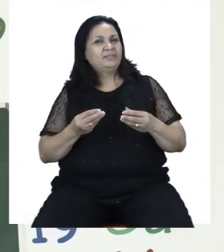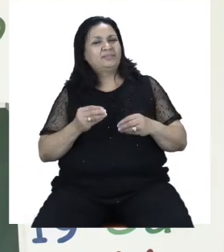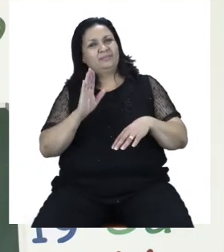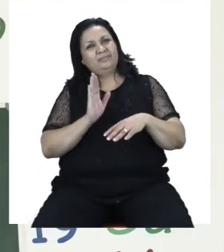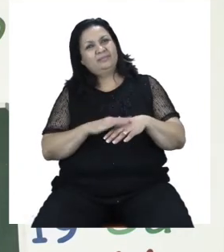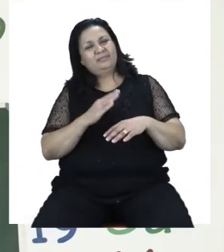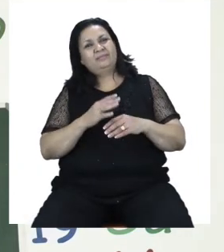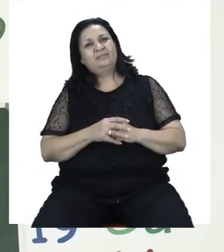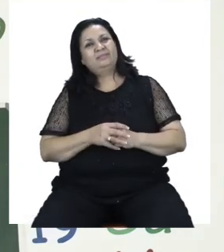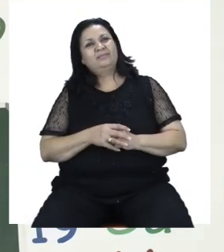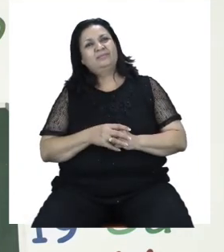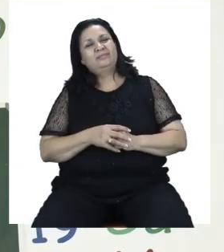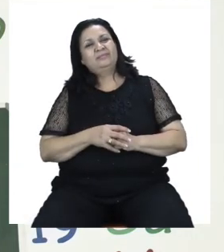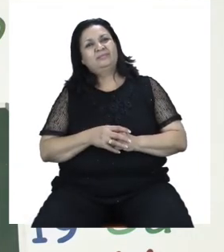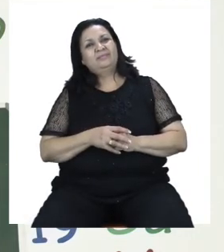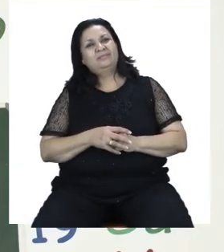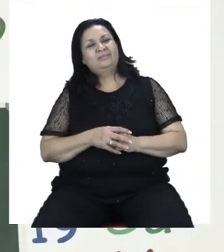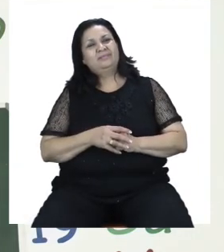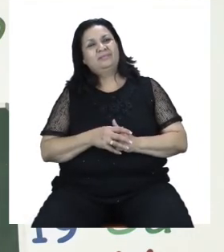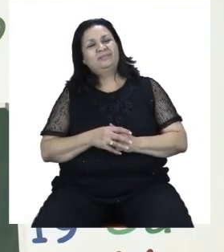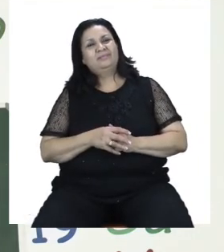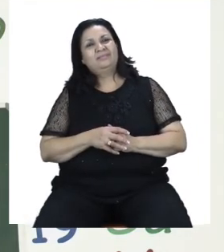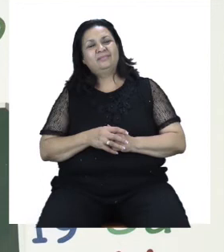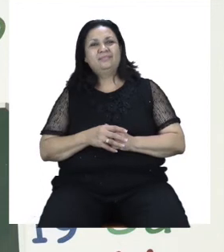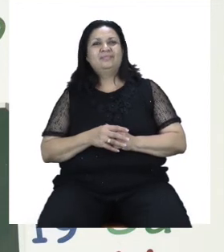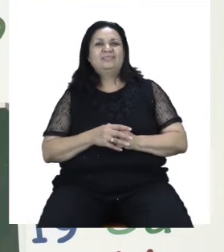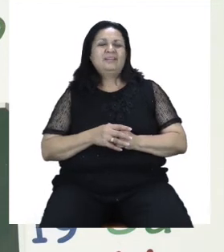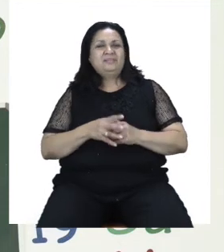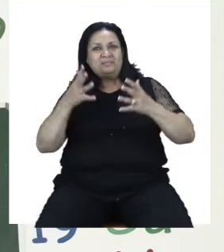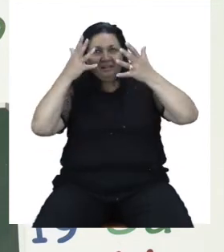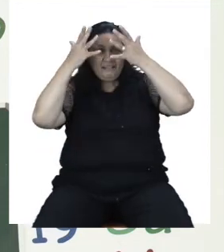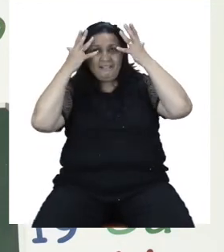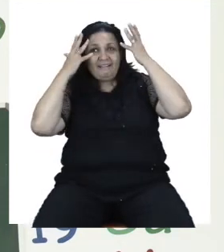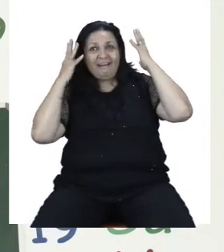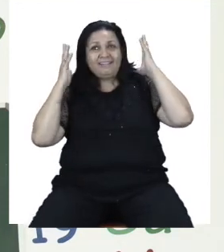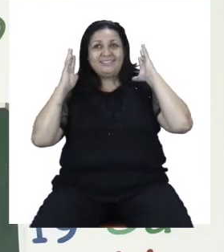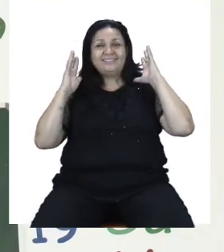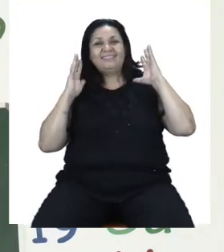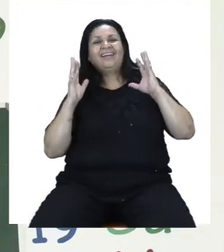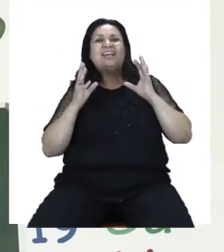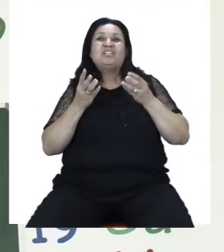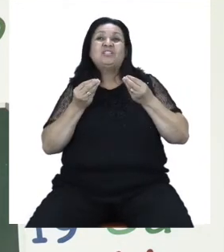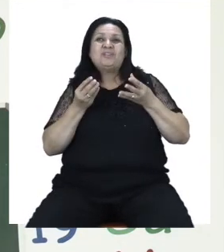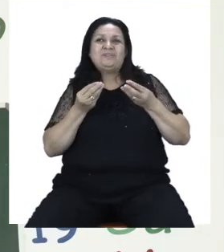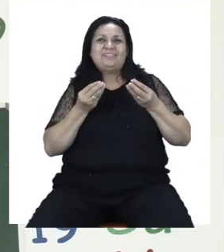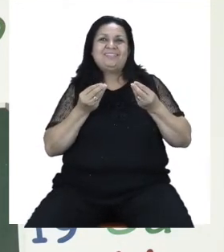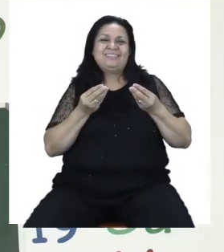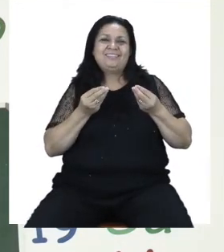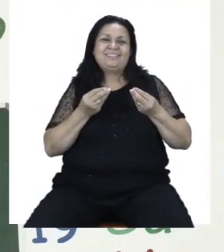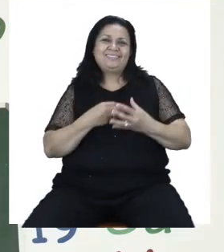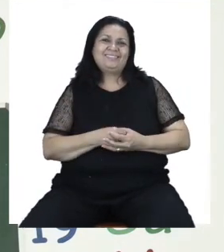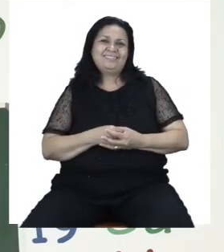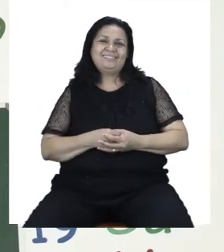Lion, I'm not getting hurt. So I can say Mr. Lion is soft. So we are going to